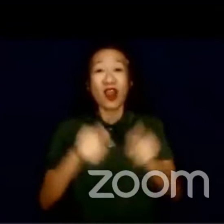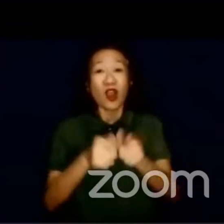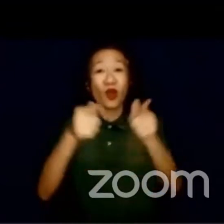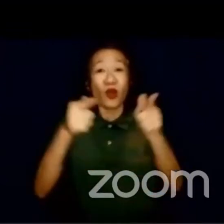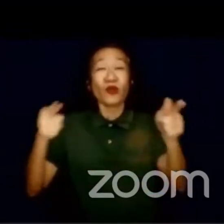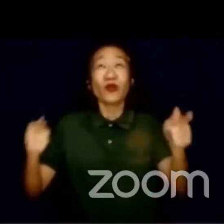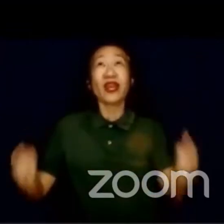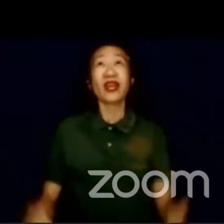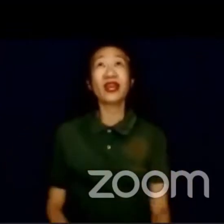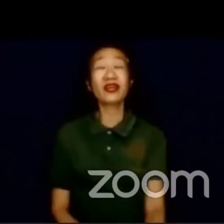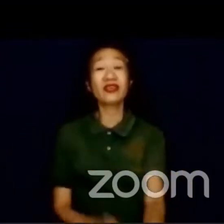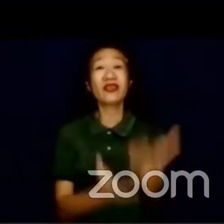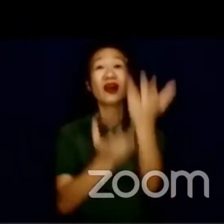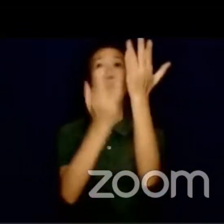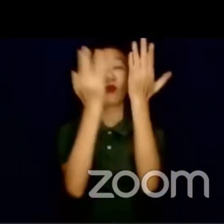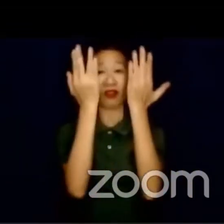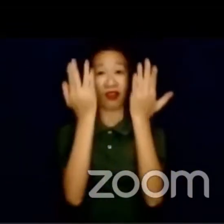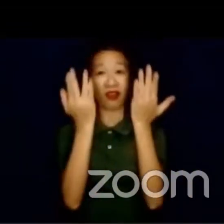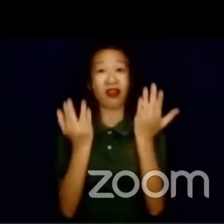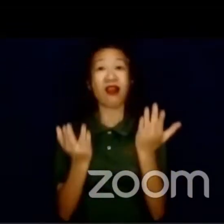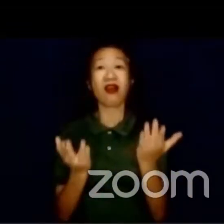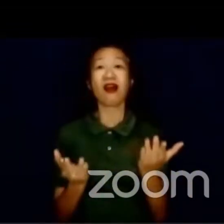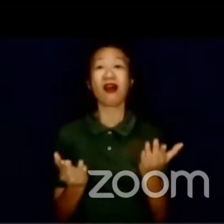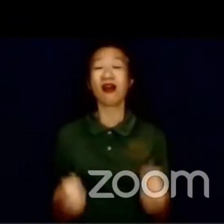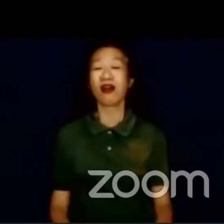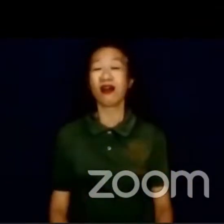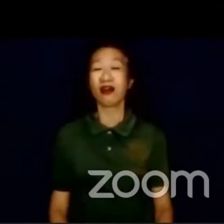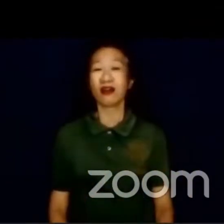thee. How great thou